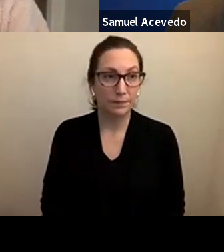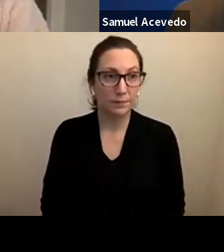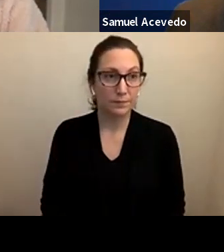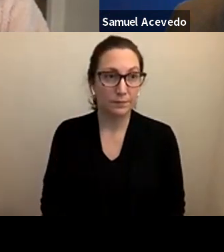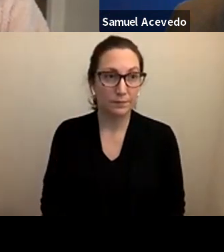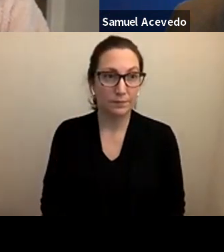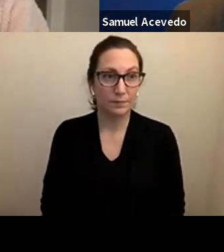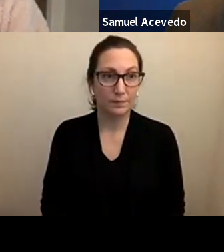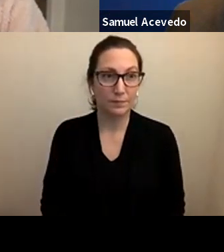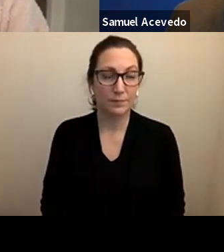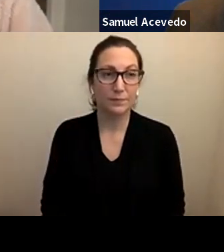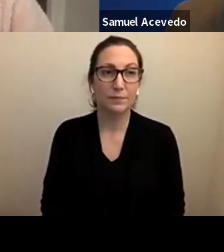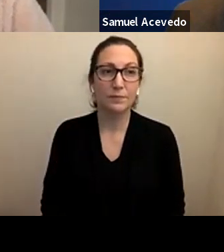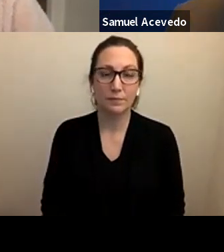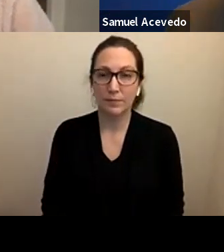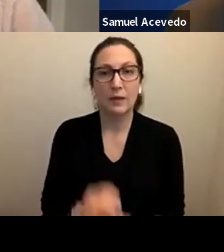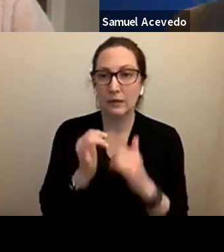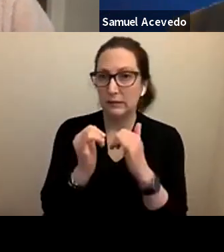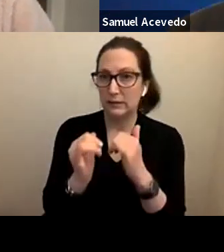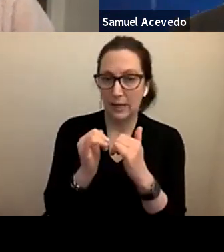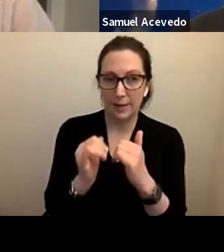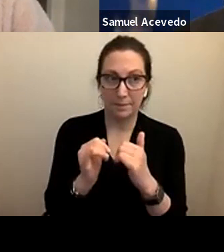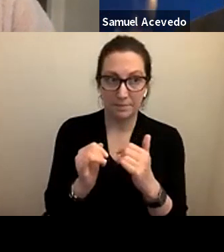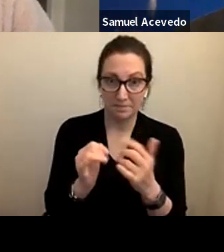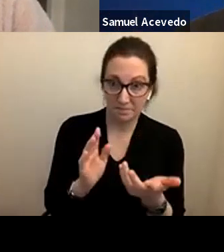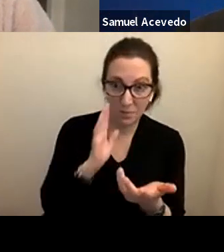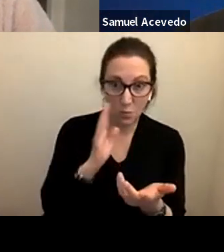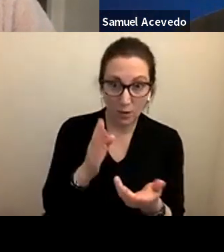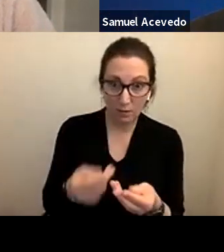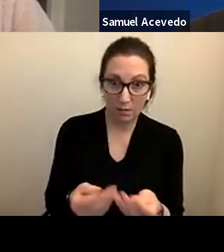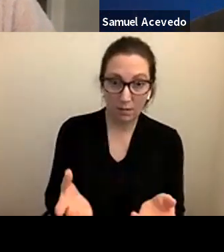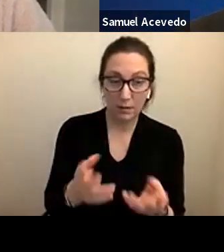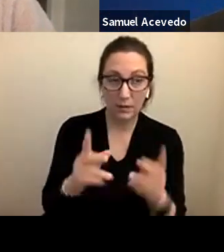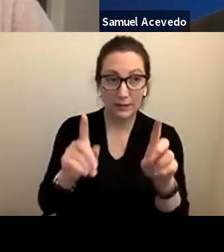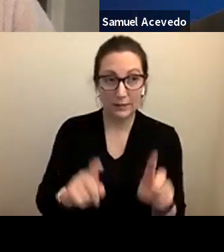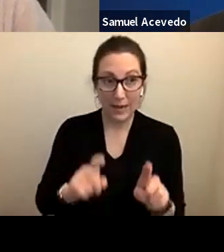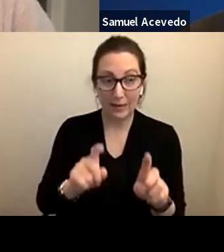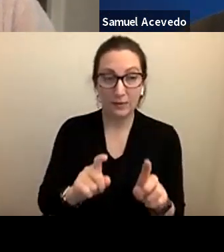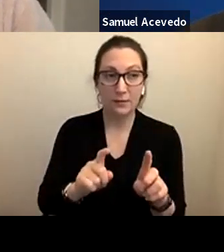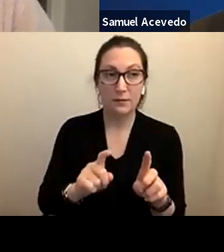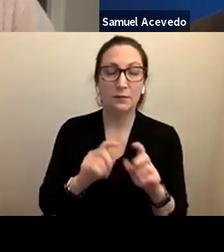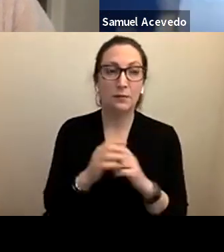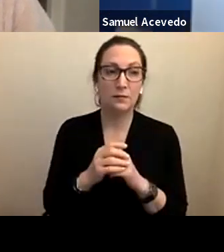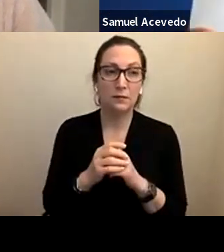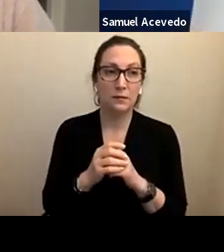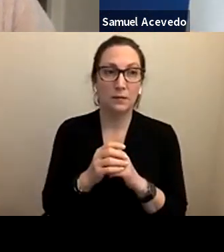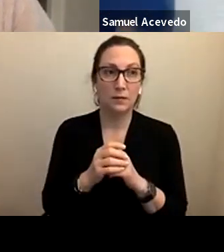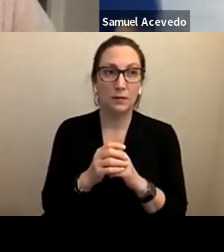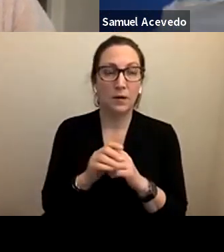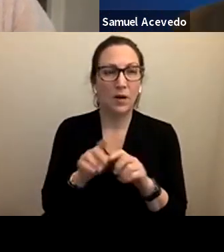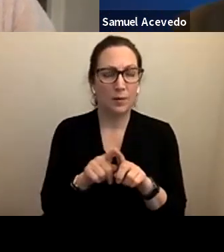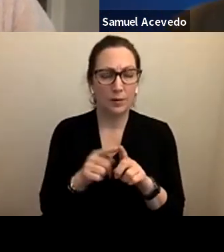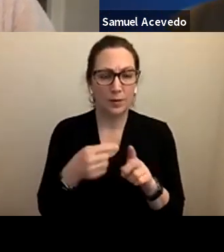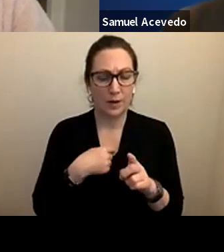Yes, thanks. I was going to ask the same question about whether a test was being administered. In addition, just as a point of clarification,